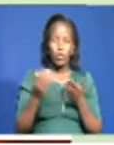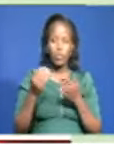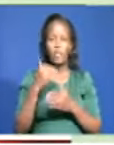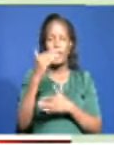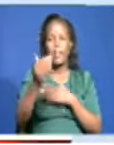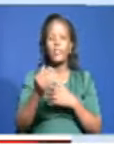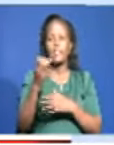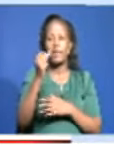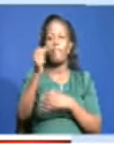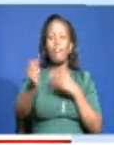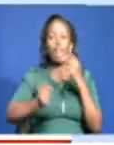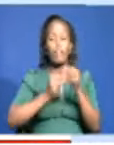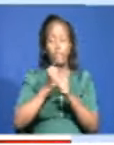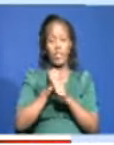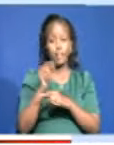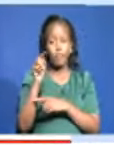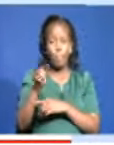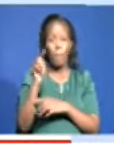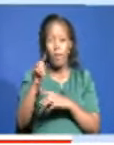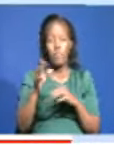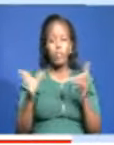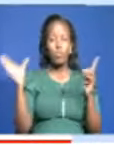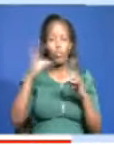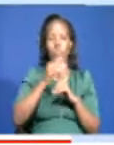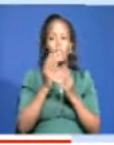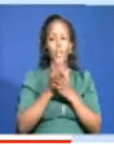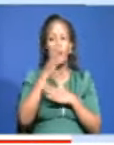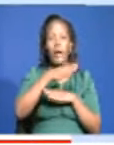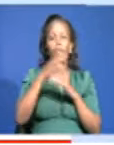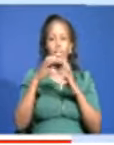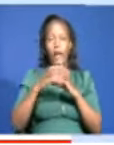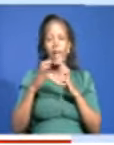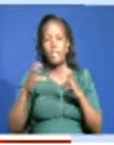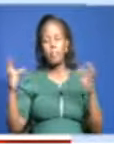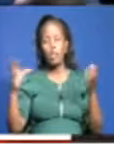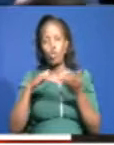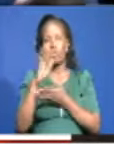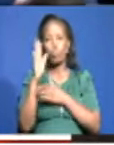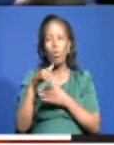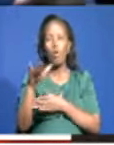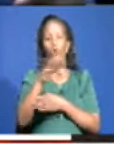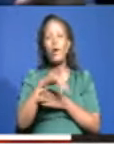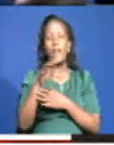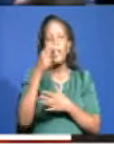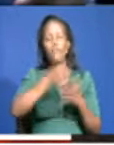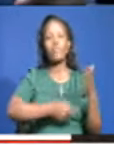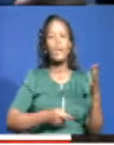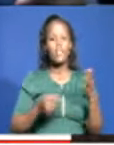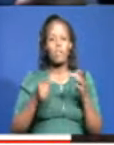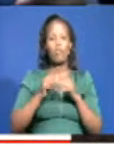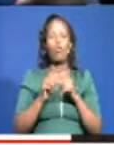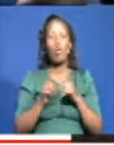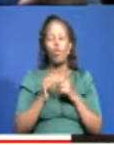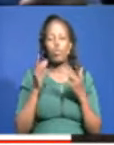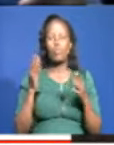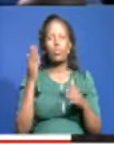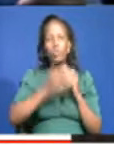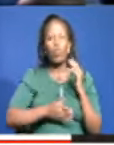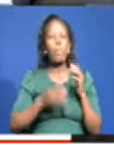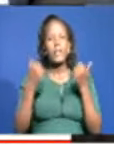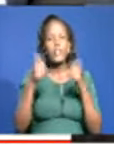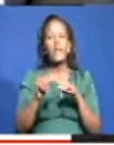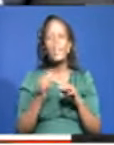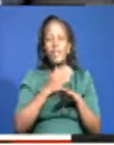will be achieved through expansion of the tax base, simplifying the taxpayers' processes, sealing revenue leakages, as